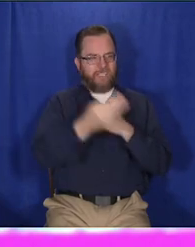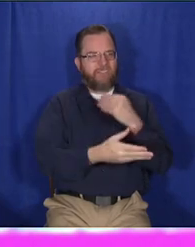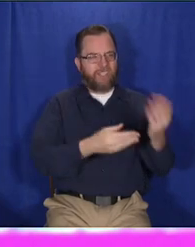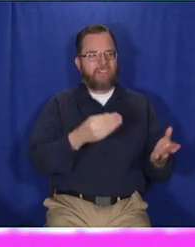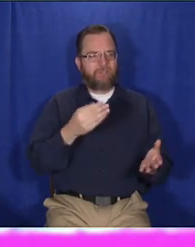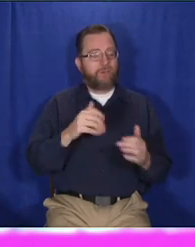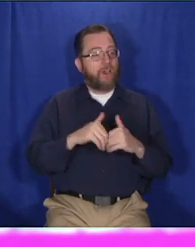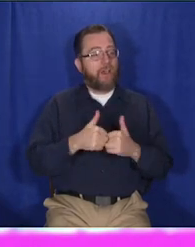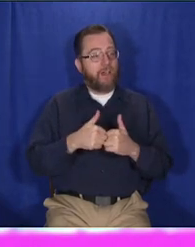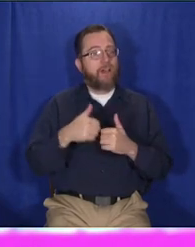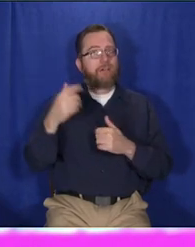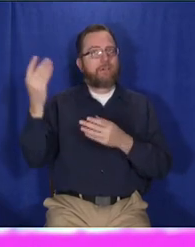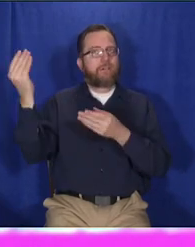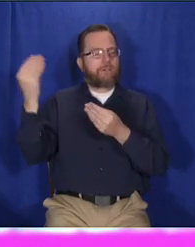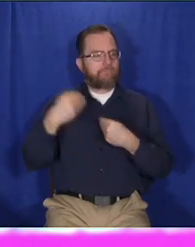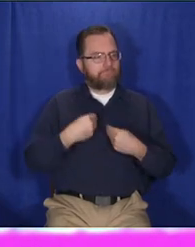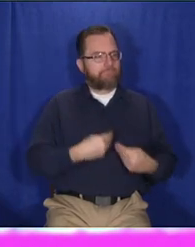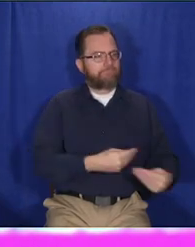us.